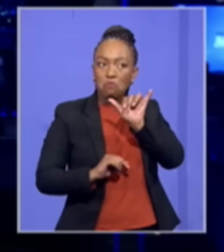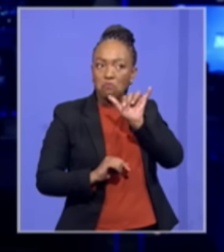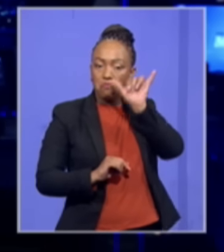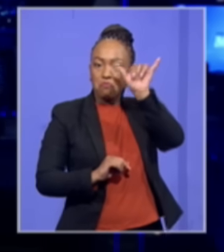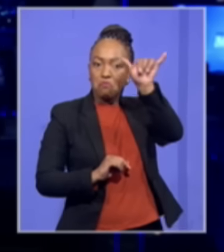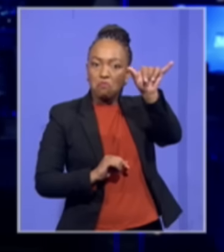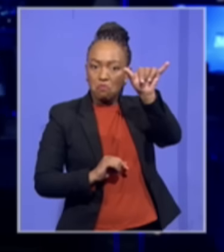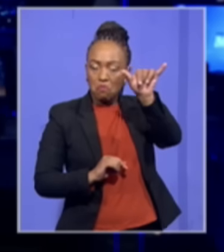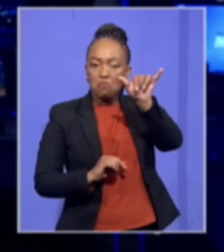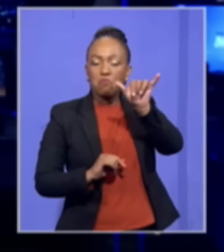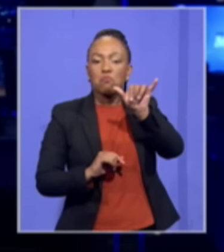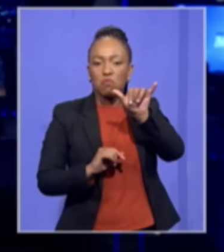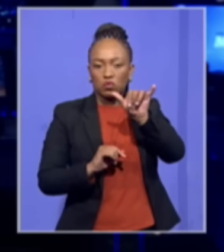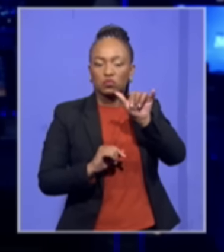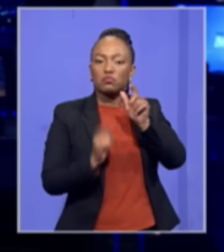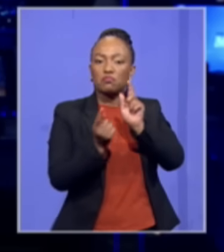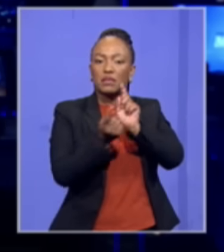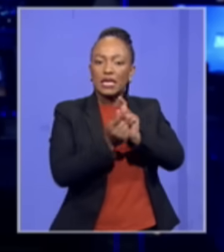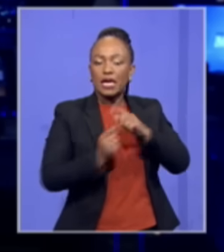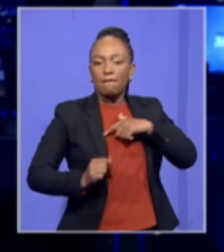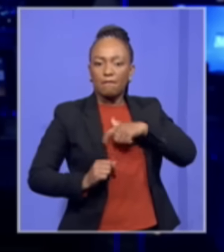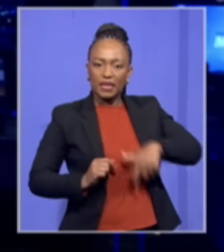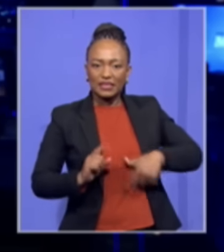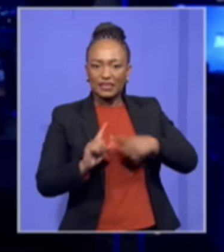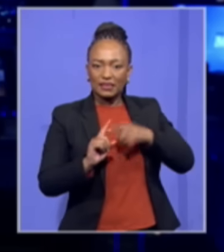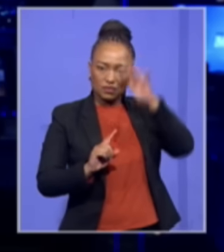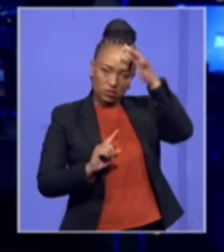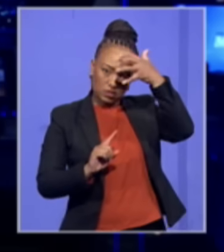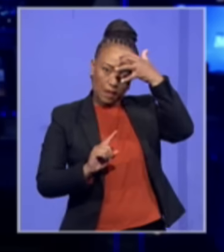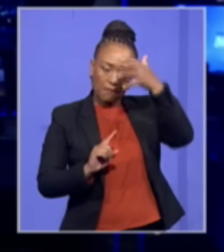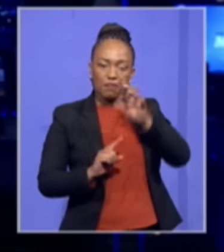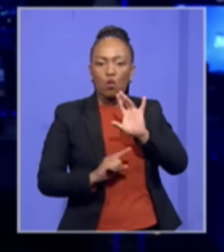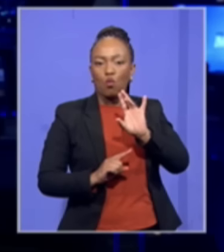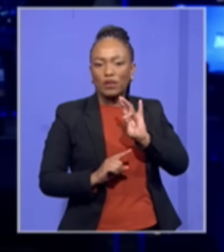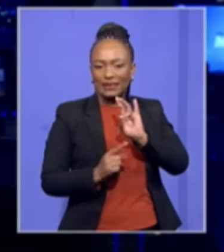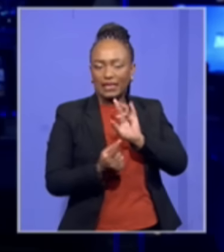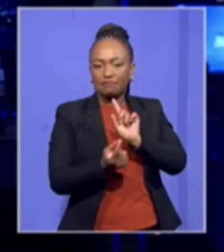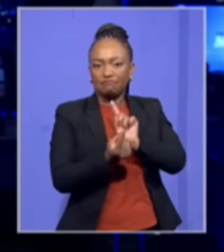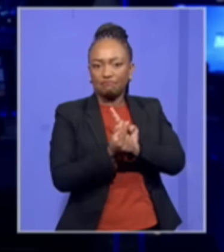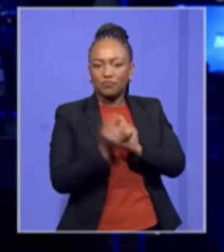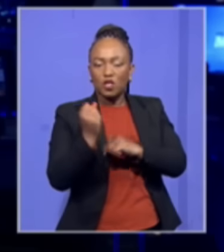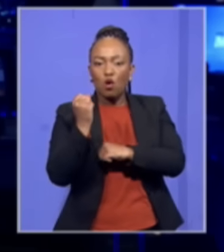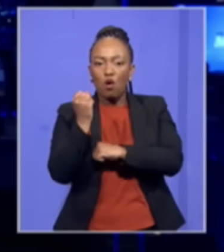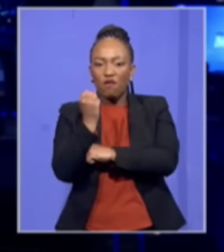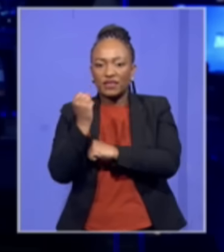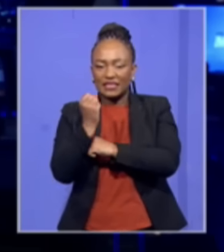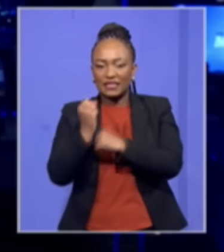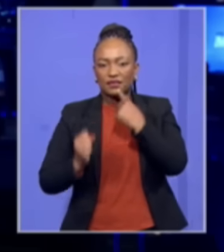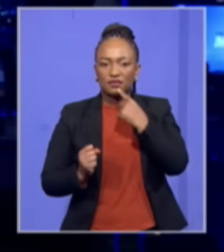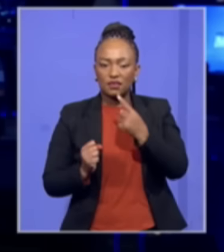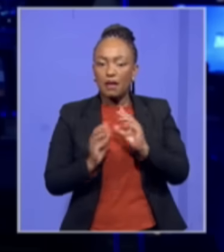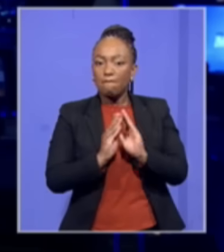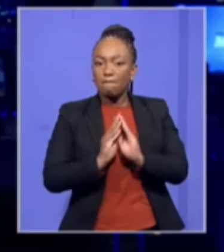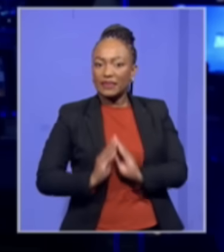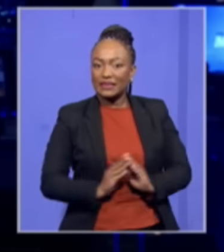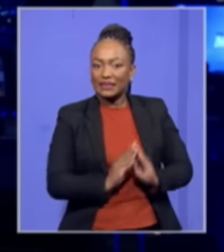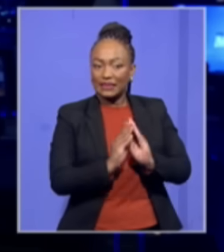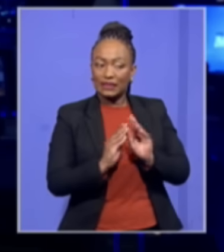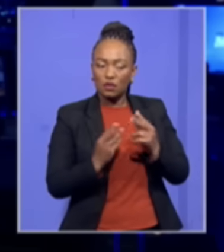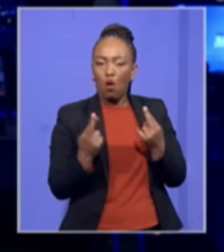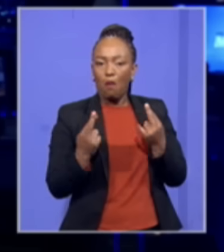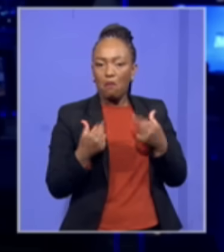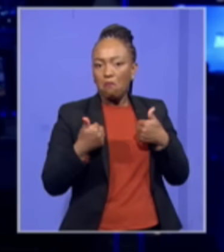wa America Donald Trump Washington ka Laboraro. Kantoro ya hae e boletse hatibello e le hore kopano eo e tla tsamaya hantle.